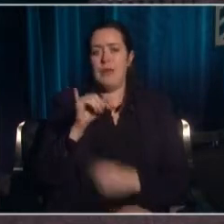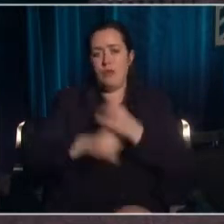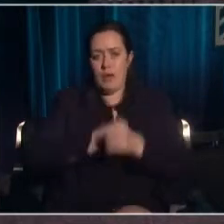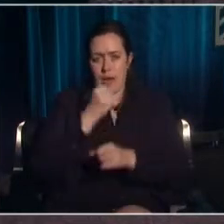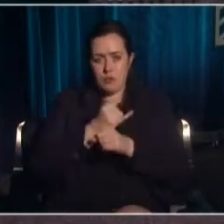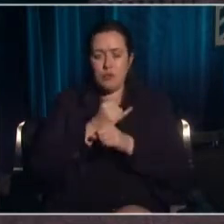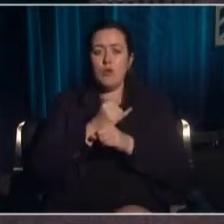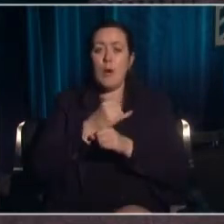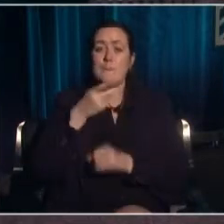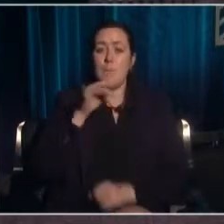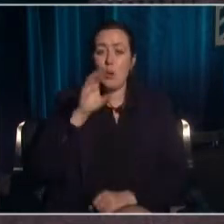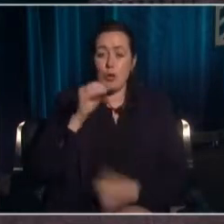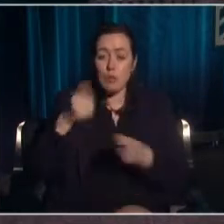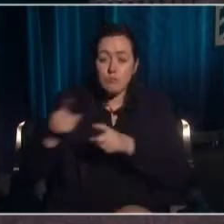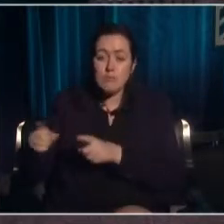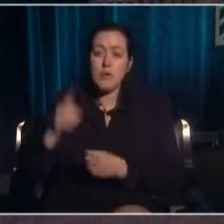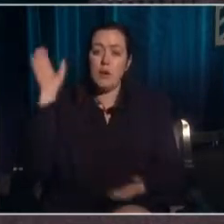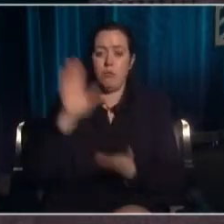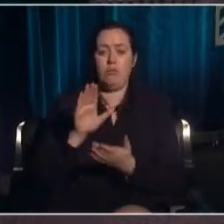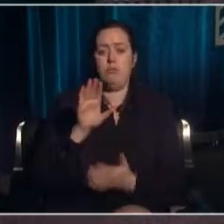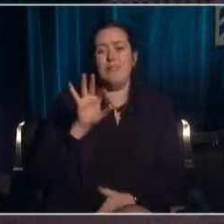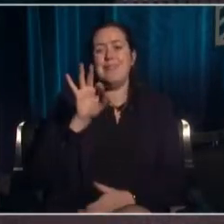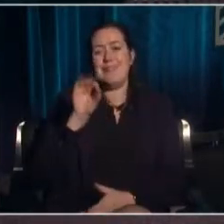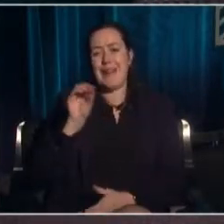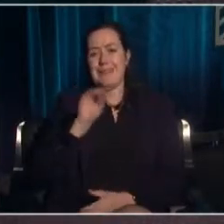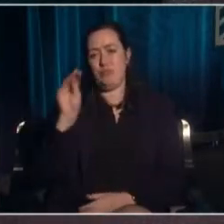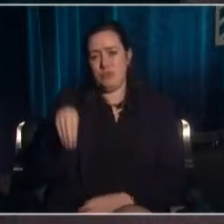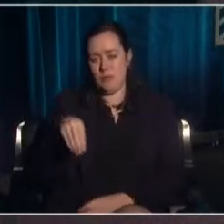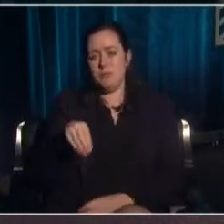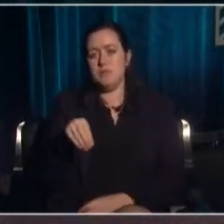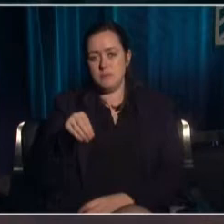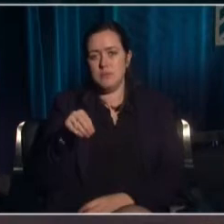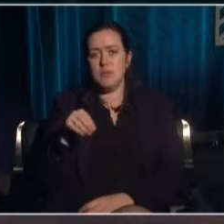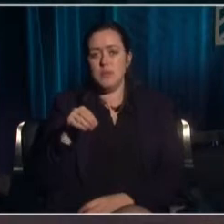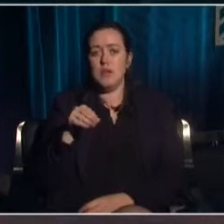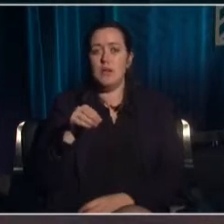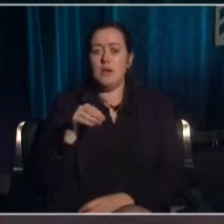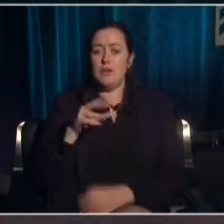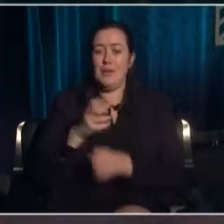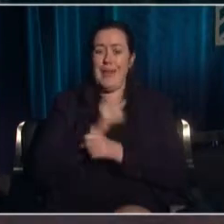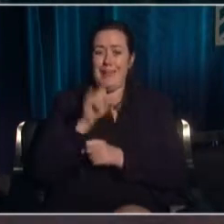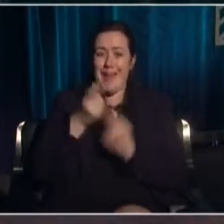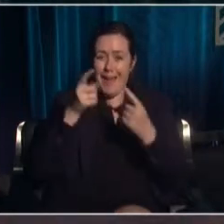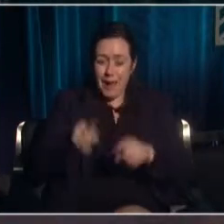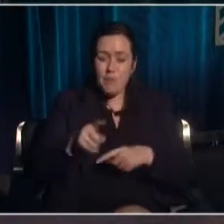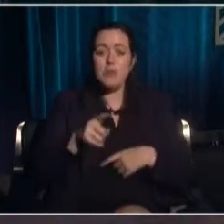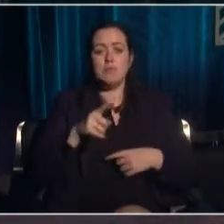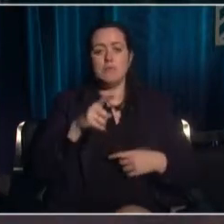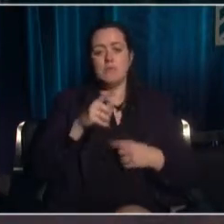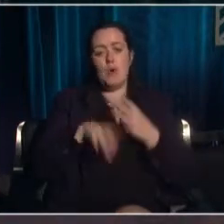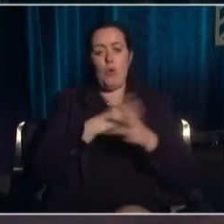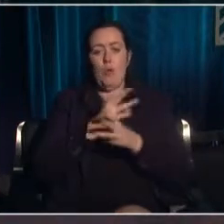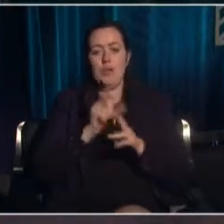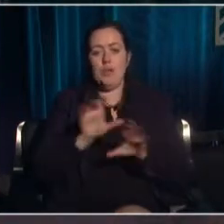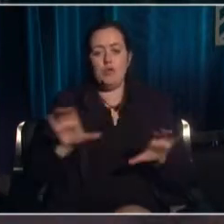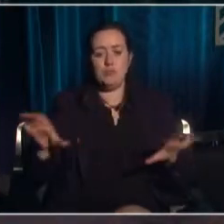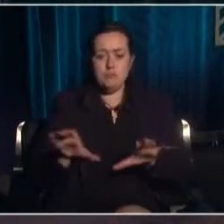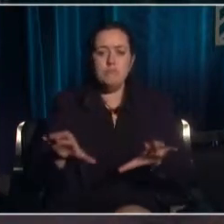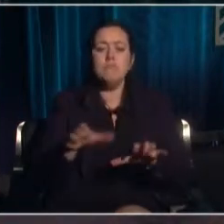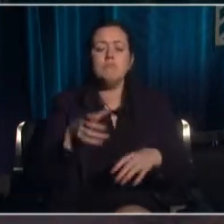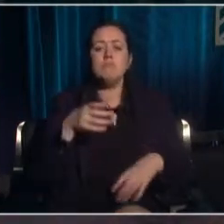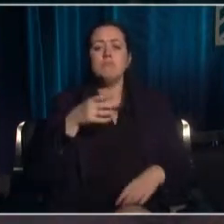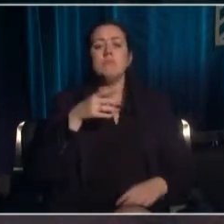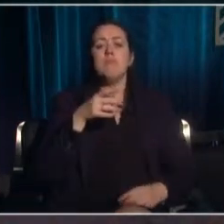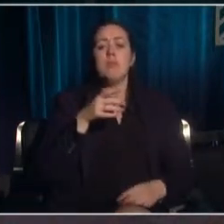1988 through to 2010. But to get that final 1%, the world needed to mobilise more money. So we asked the Australian